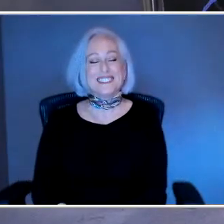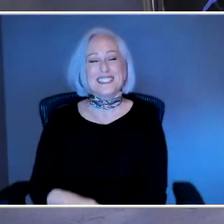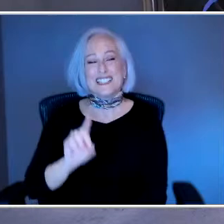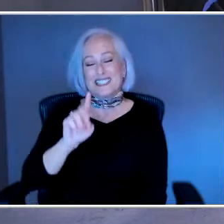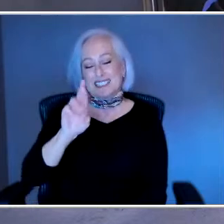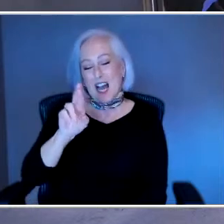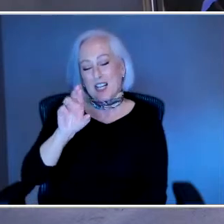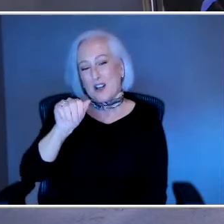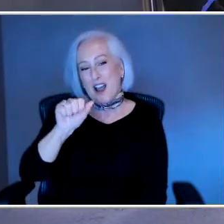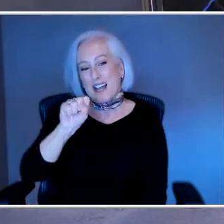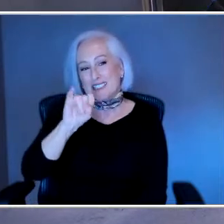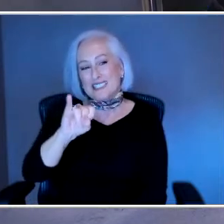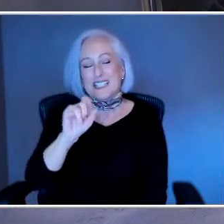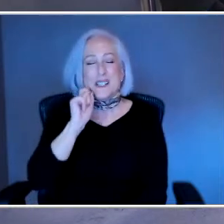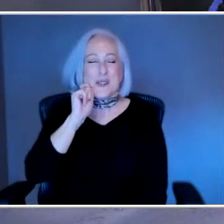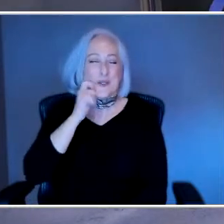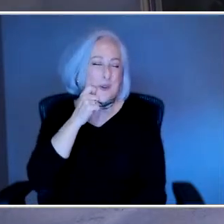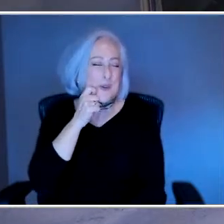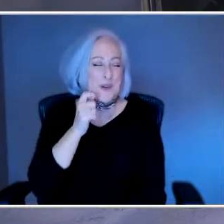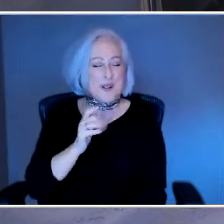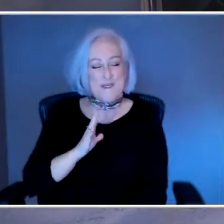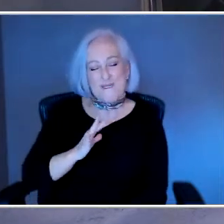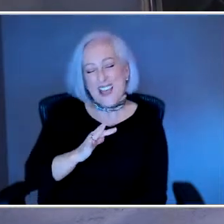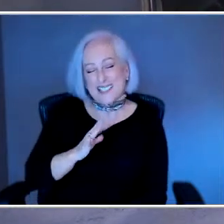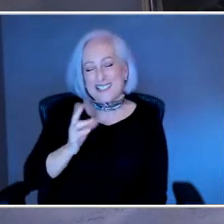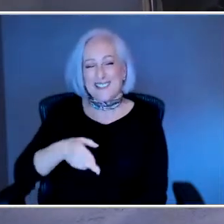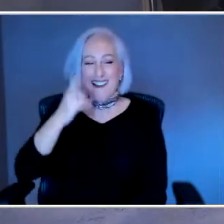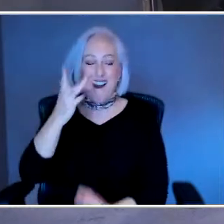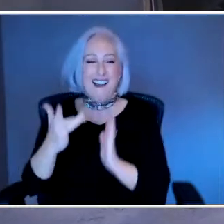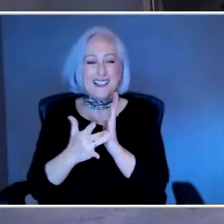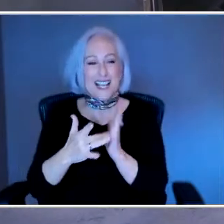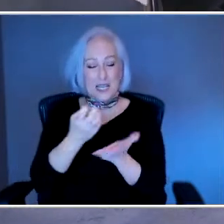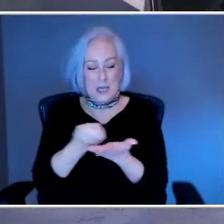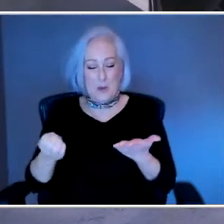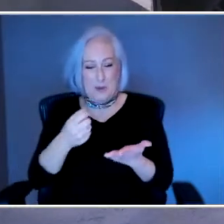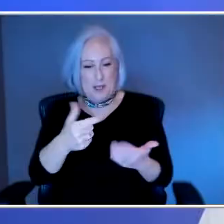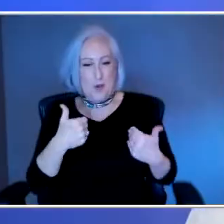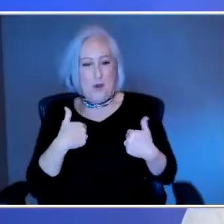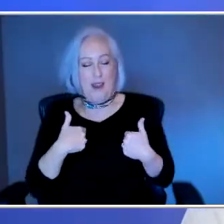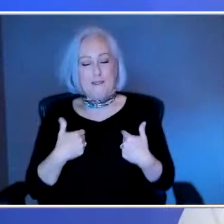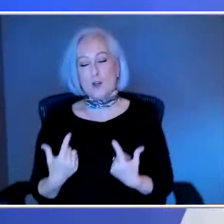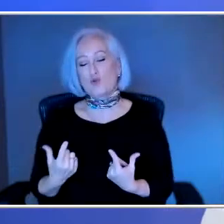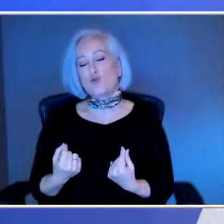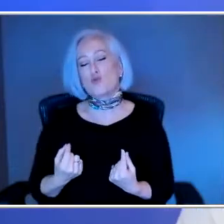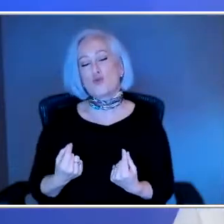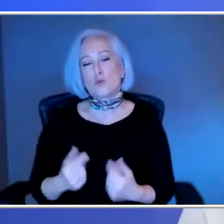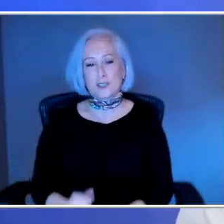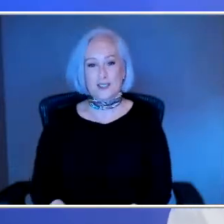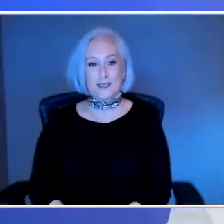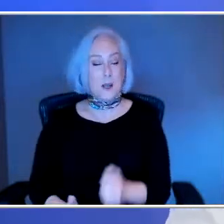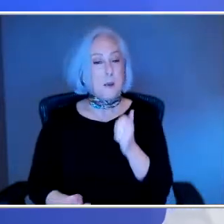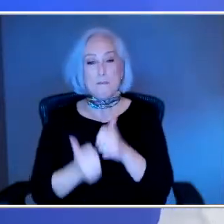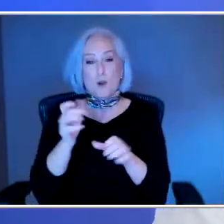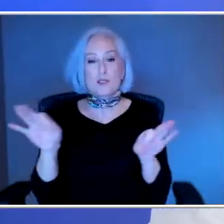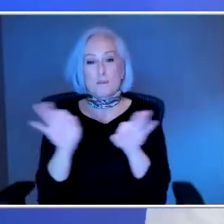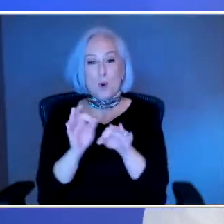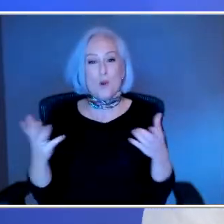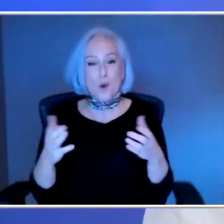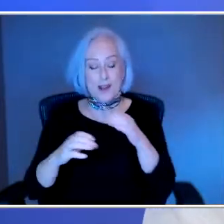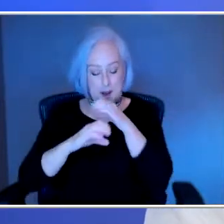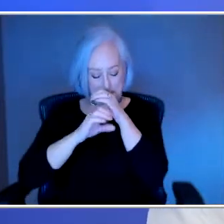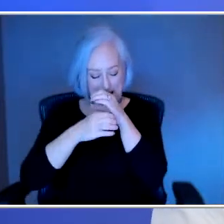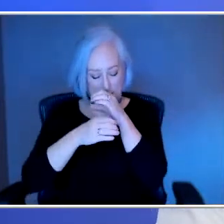coolest, fanciest, high-tech piece of equipment up in the lab, and what does it do? Well, I would say the most important one is my microscope, because that's where all the diagnosis is gathered. Yeah,